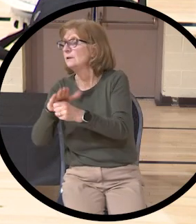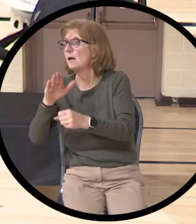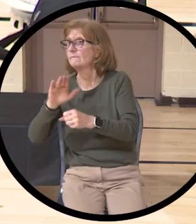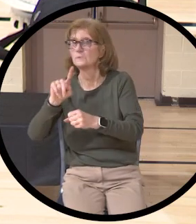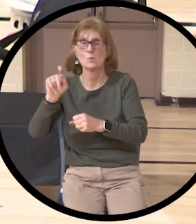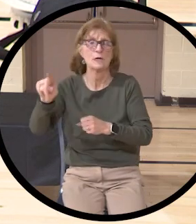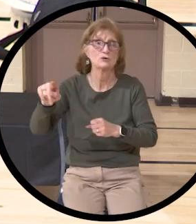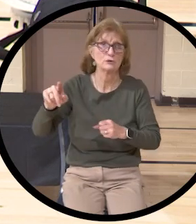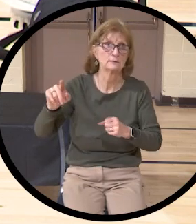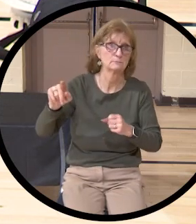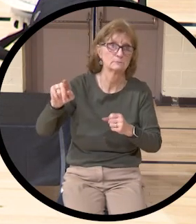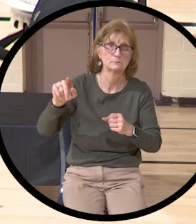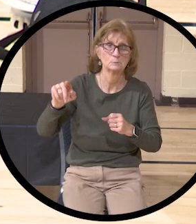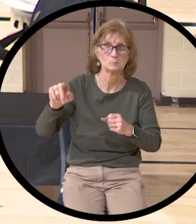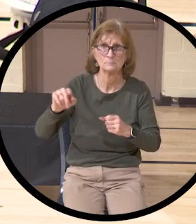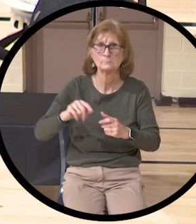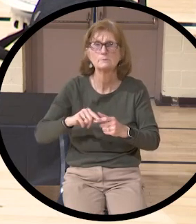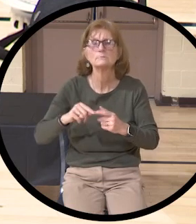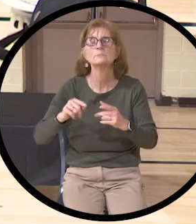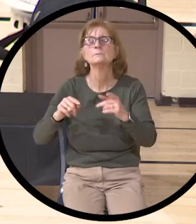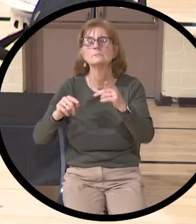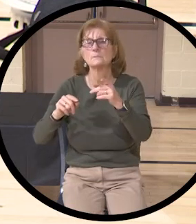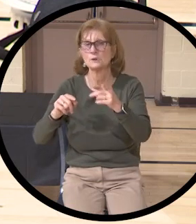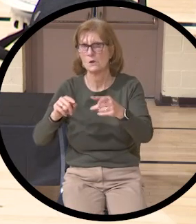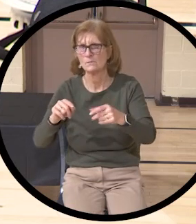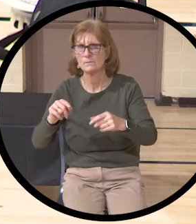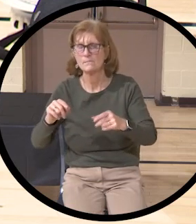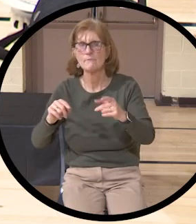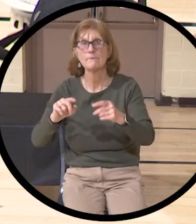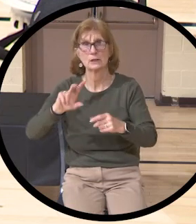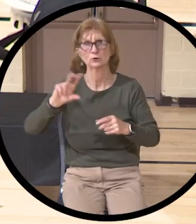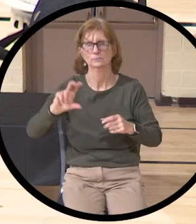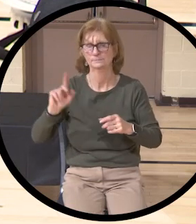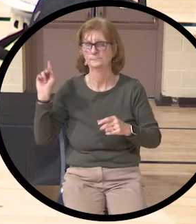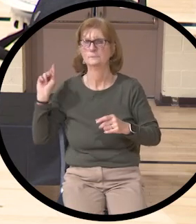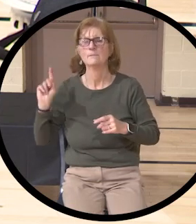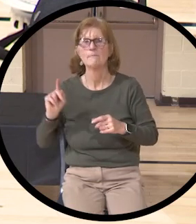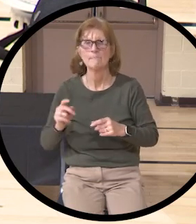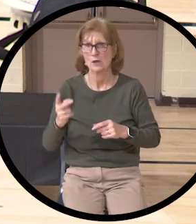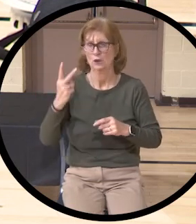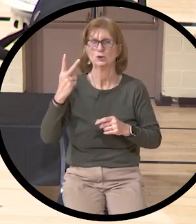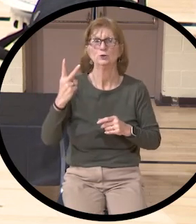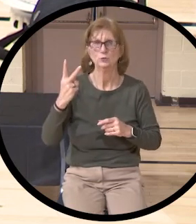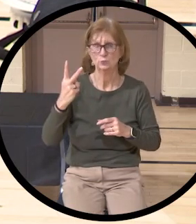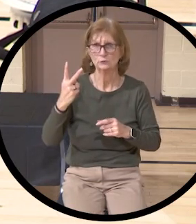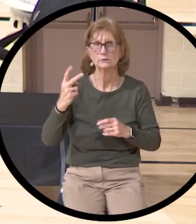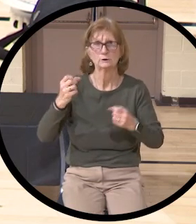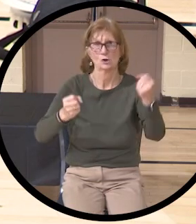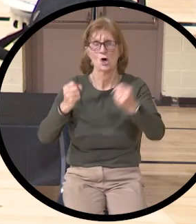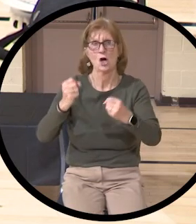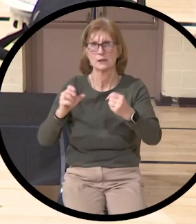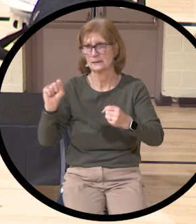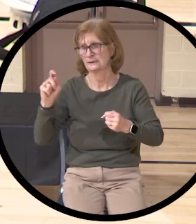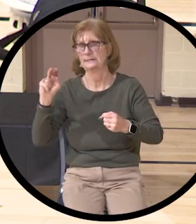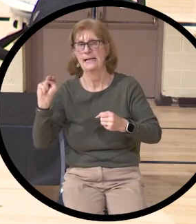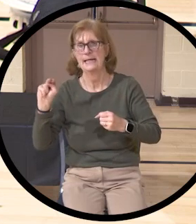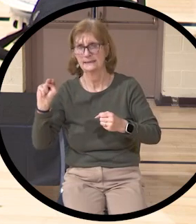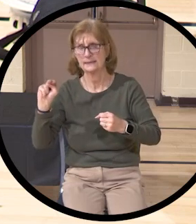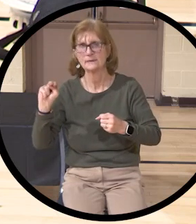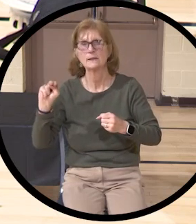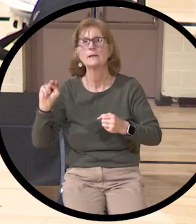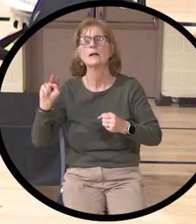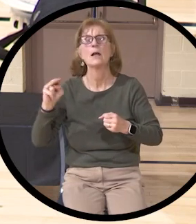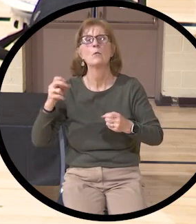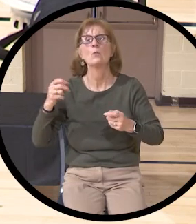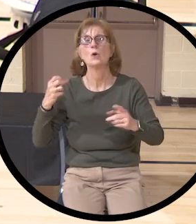be happy to follow up. We're going to go to Zoom real quick. On at least 2 separate occasions, cars on Stanton and Highland have been hit